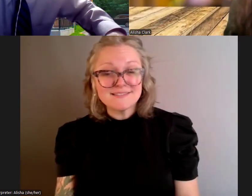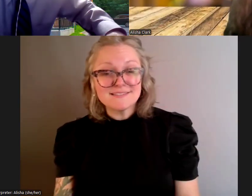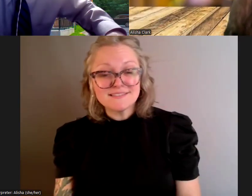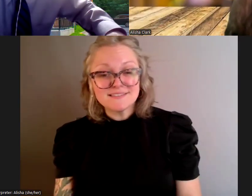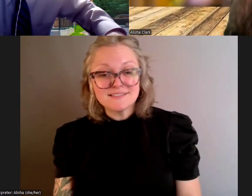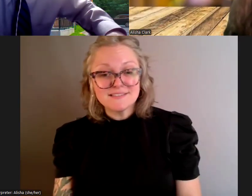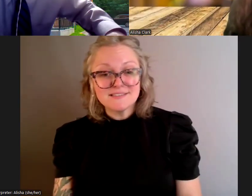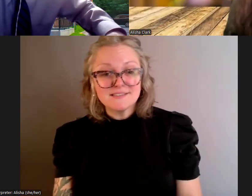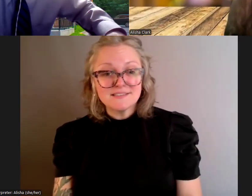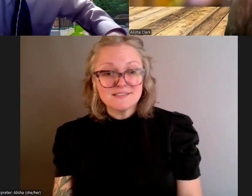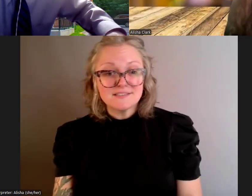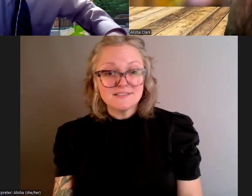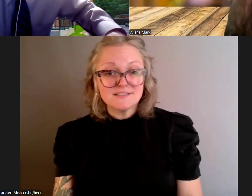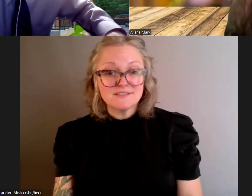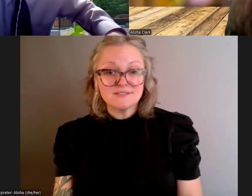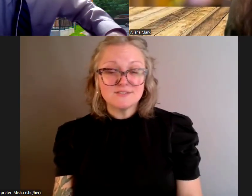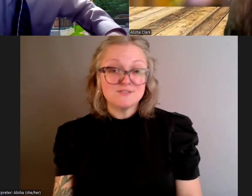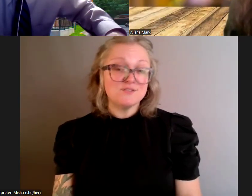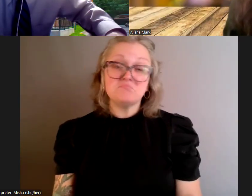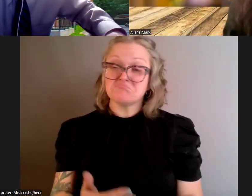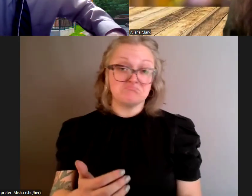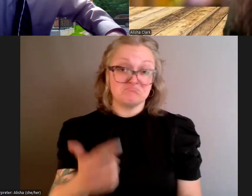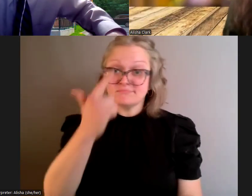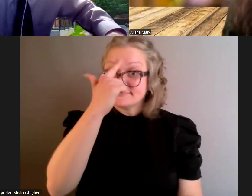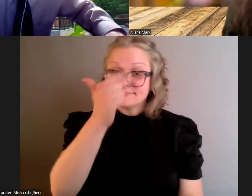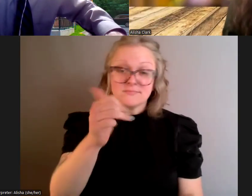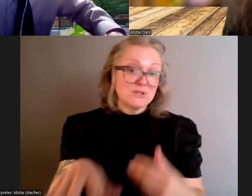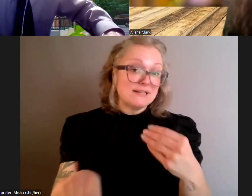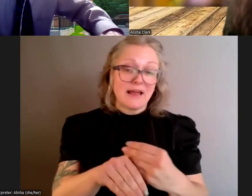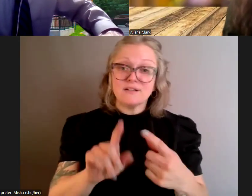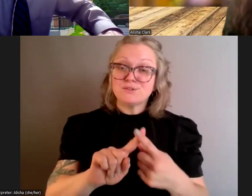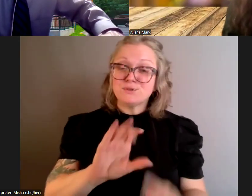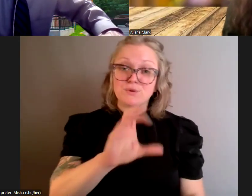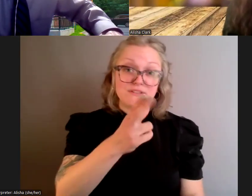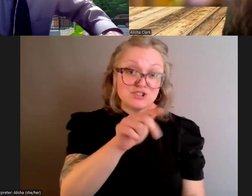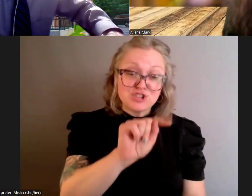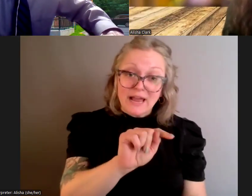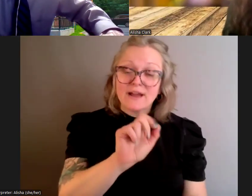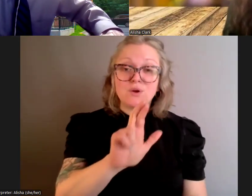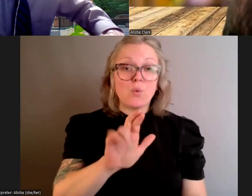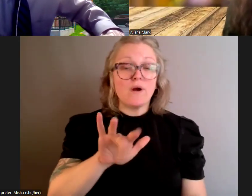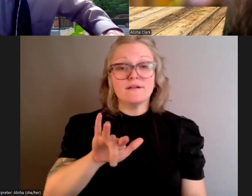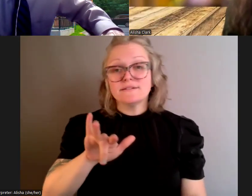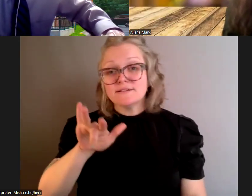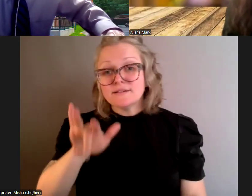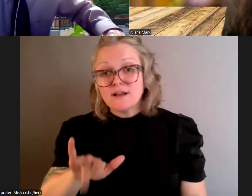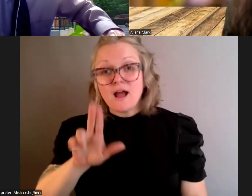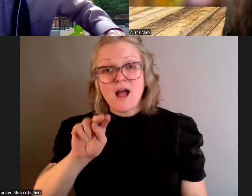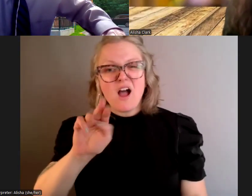Did you like to put in the chat or perhaps unmute and ask your question?